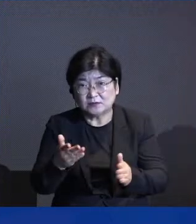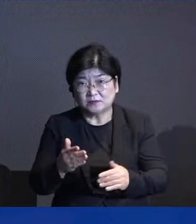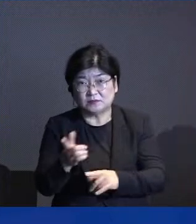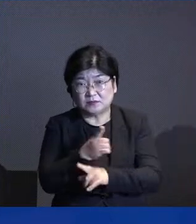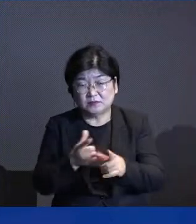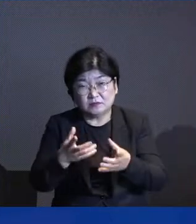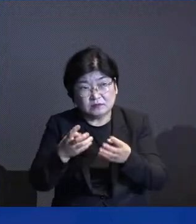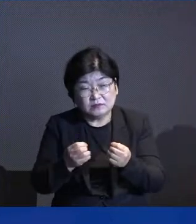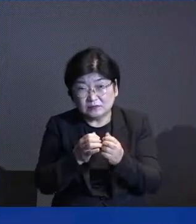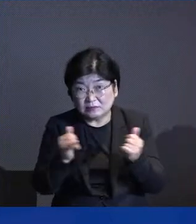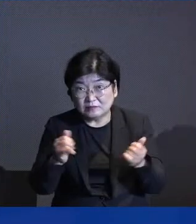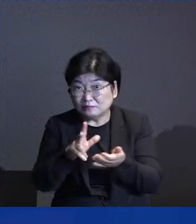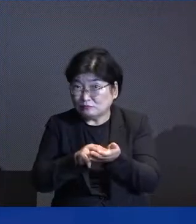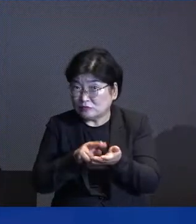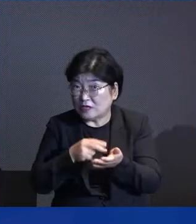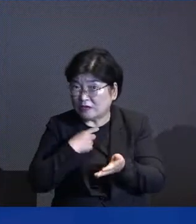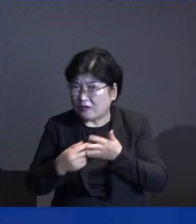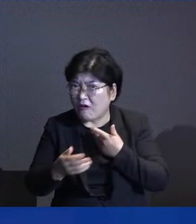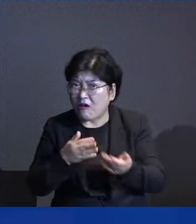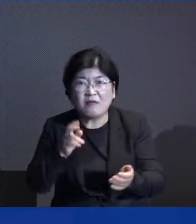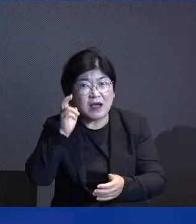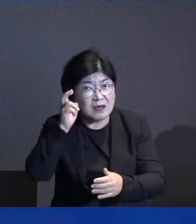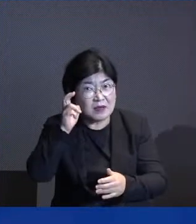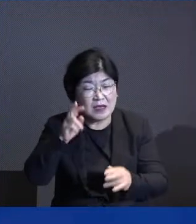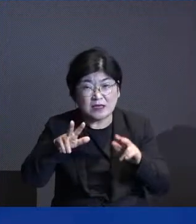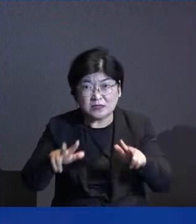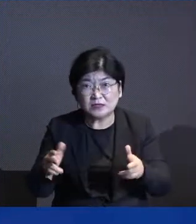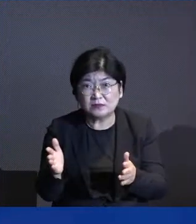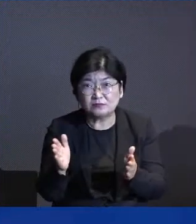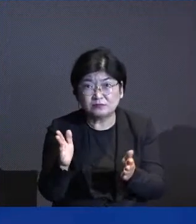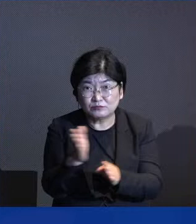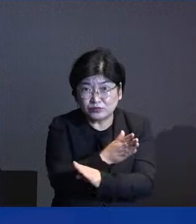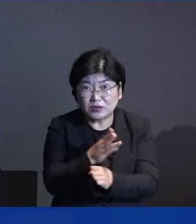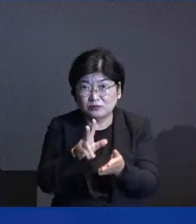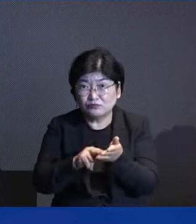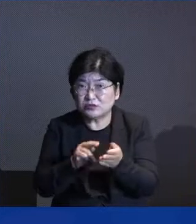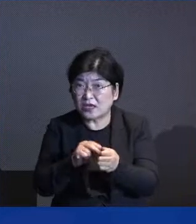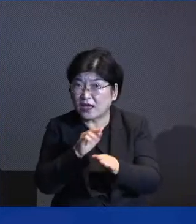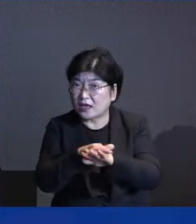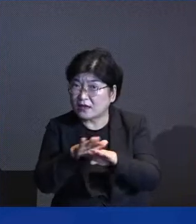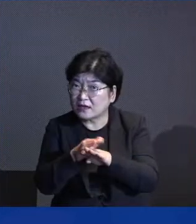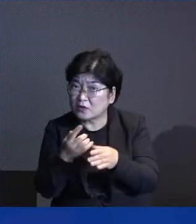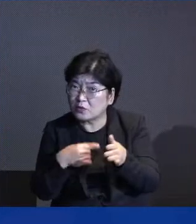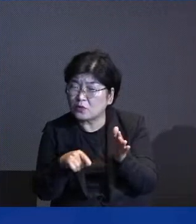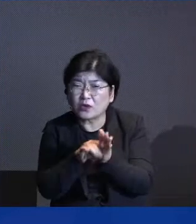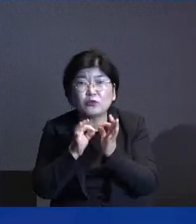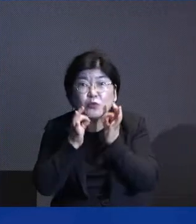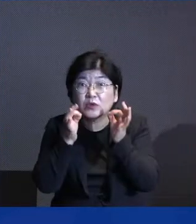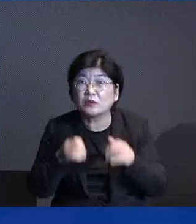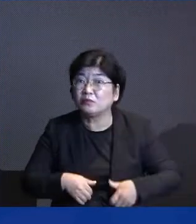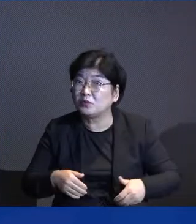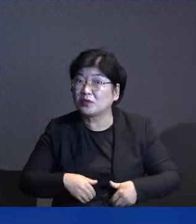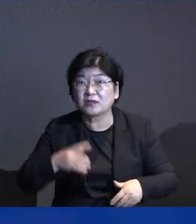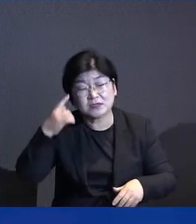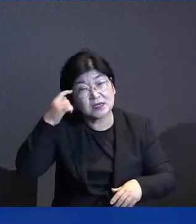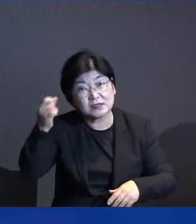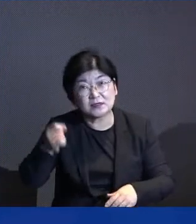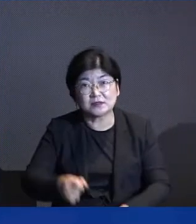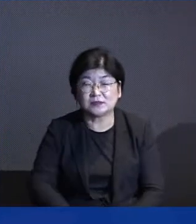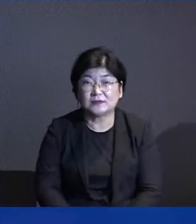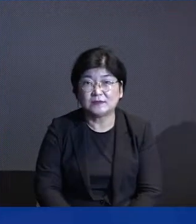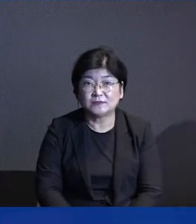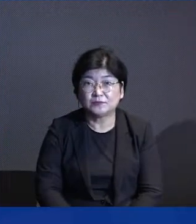problems. Help Age India brought about this document, which was immensely important and